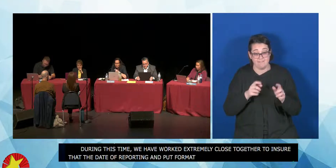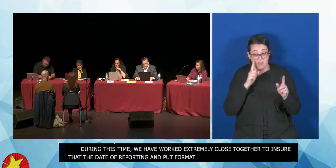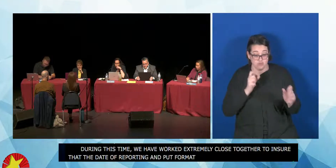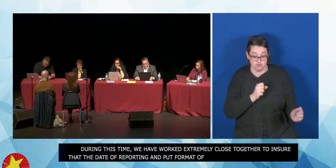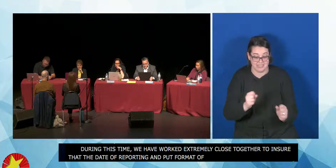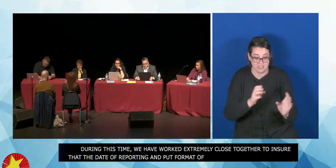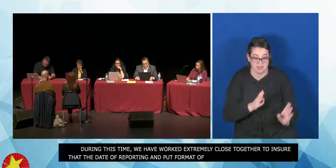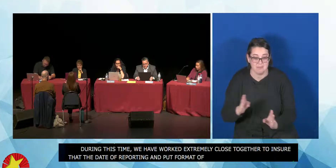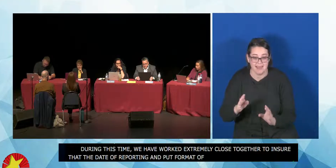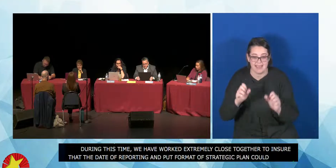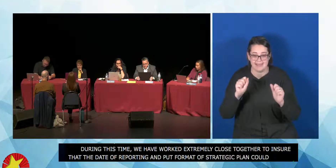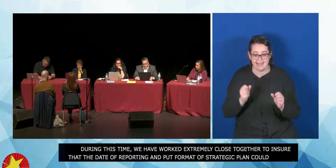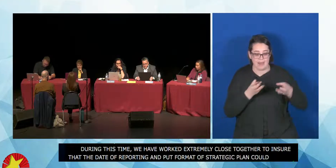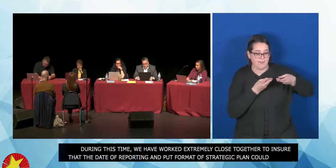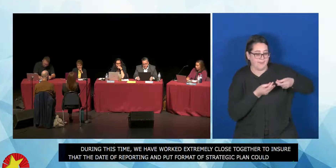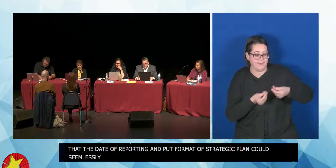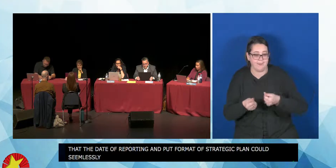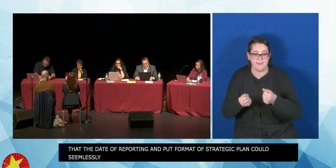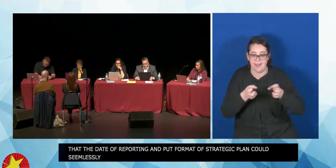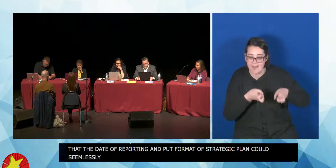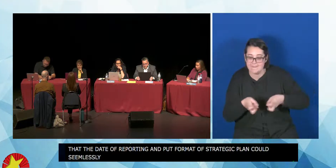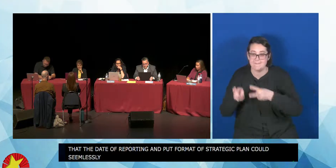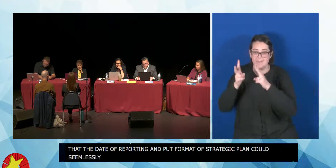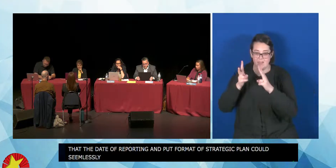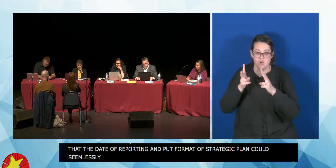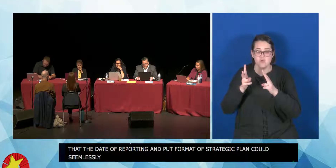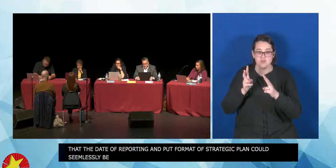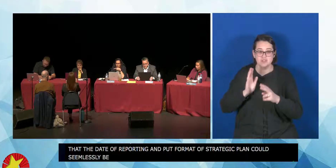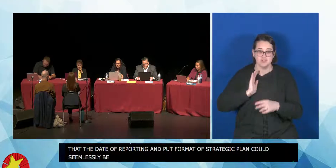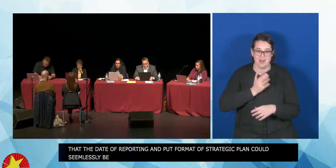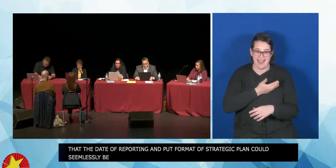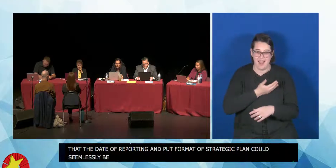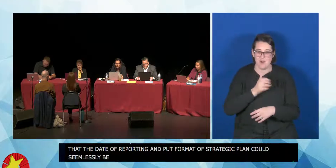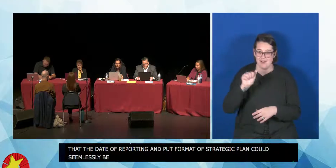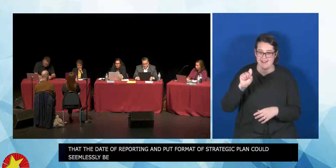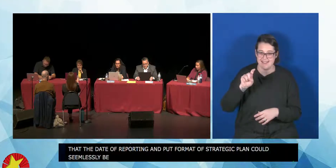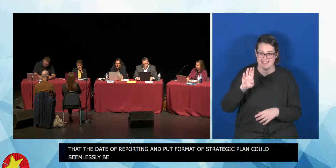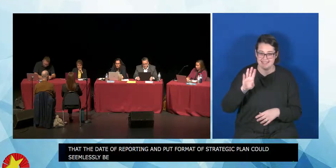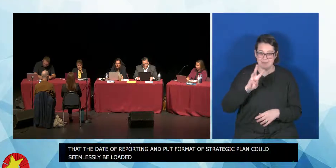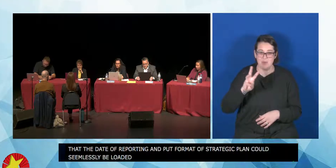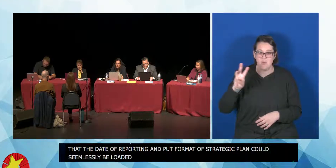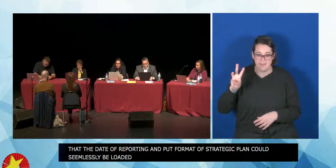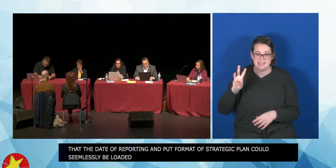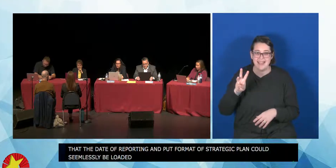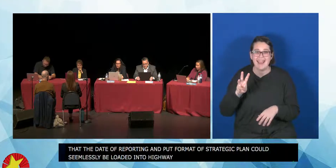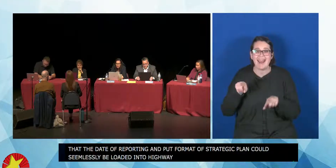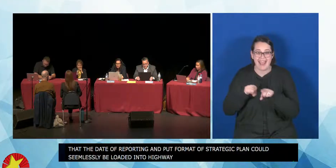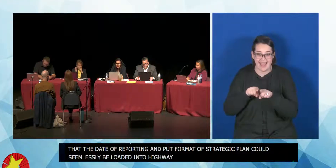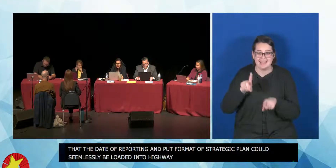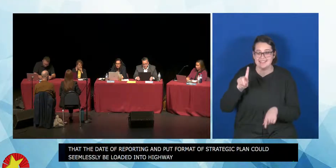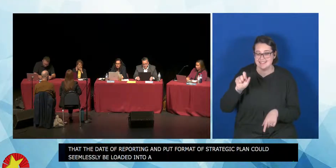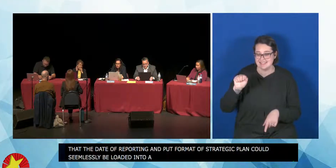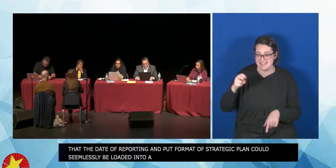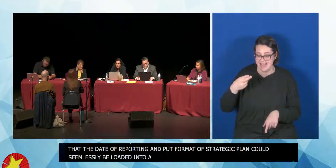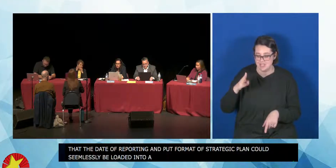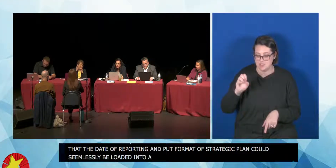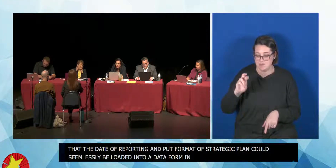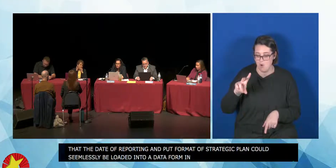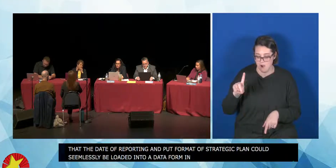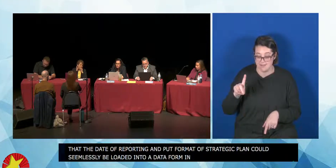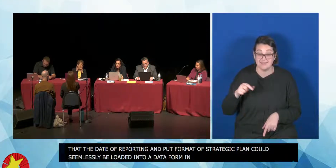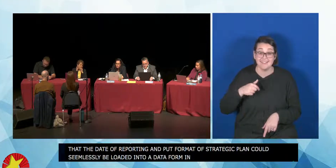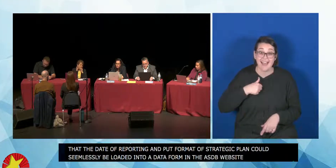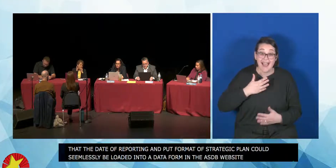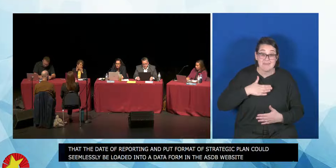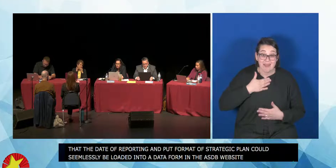be loaded into a dashboard on the ASCB website. I am happy to report that not